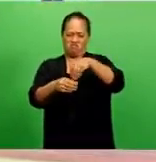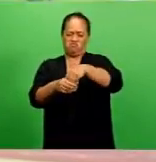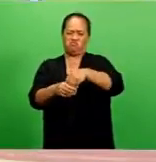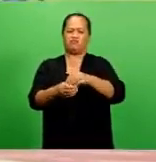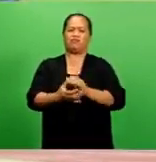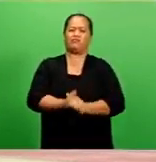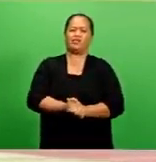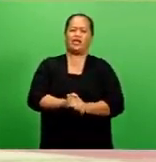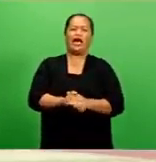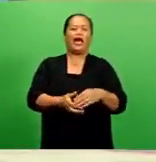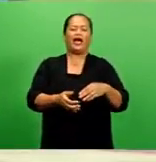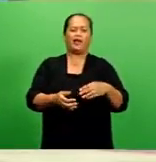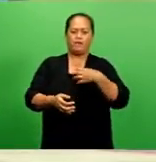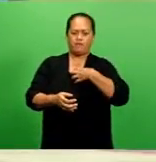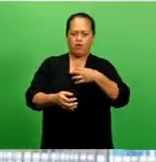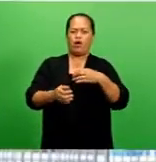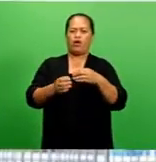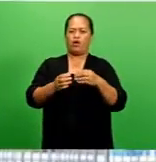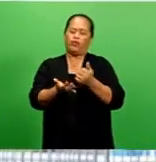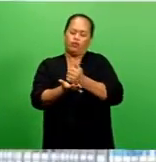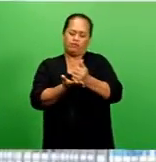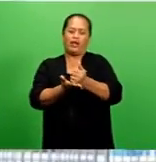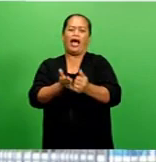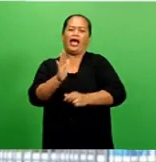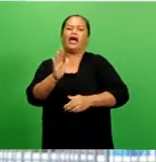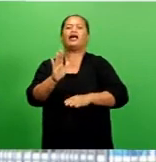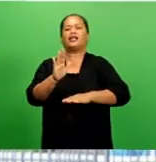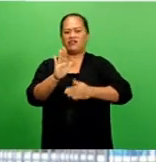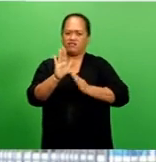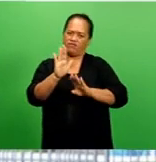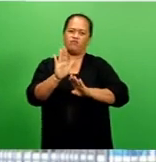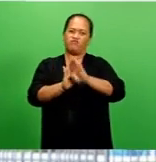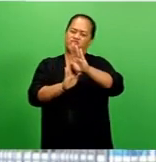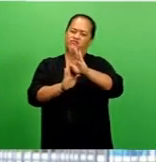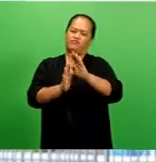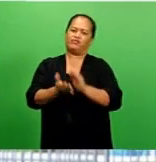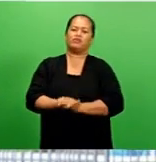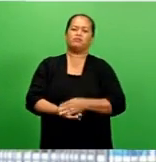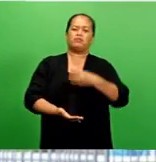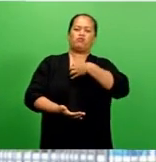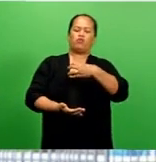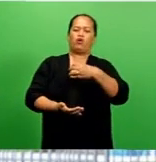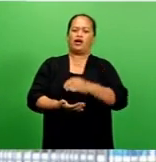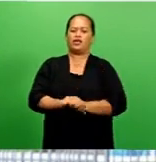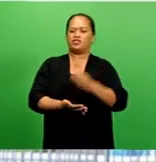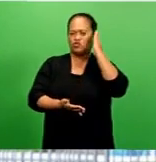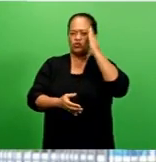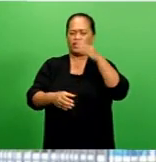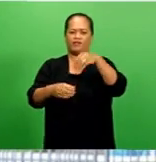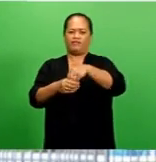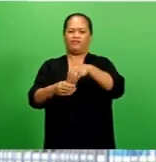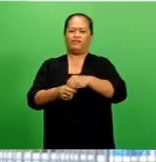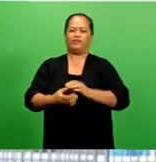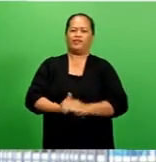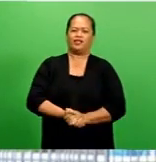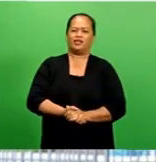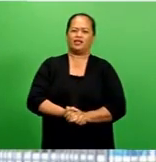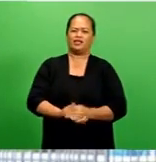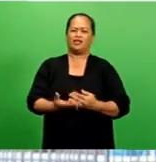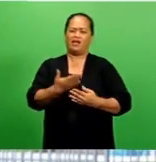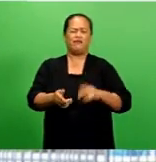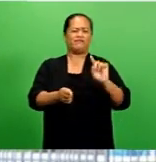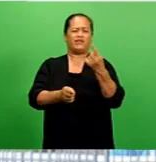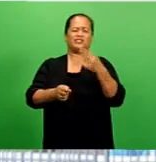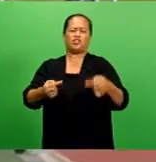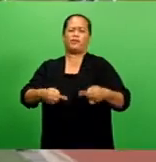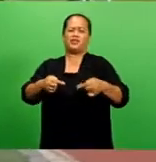in the upcoming competitions. Probably see that the turnout today is not as good as it used to be. This is normal because this is the first competition that we are